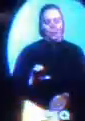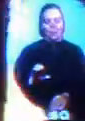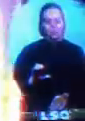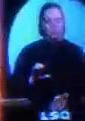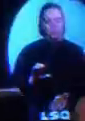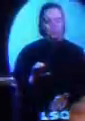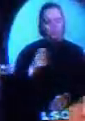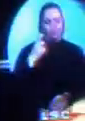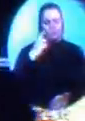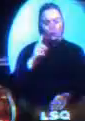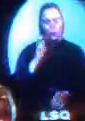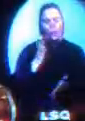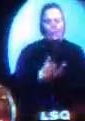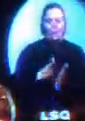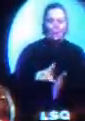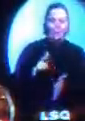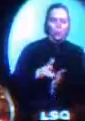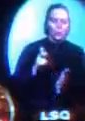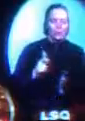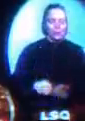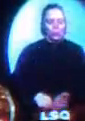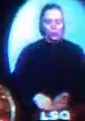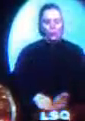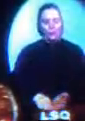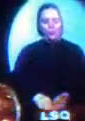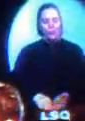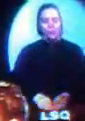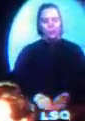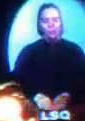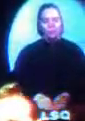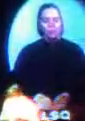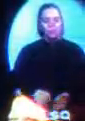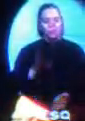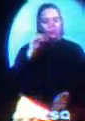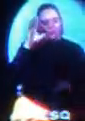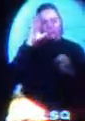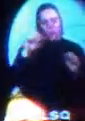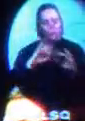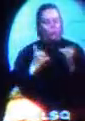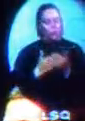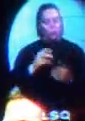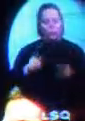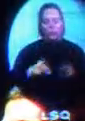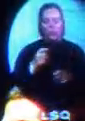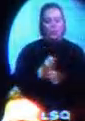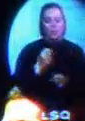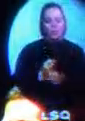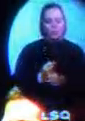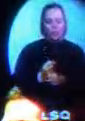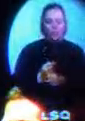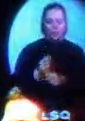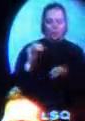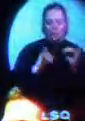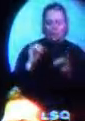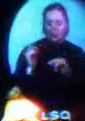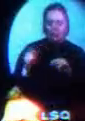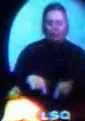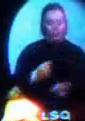Prime Secretary. Mr. Speaker, every temporary foreign worker that comes to this country does so under Canadian labour